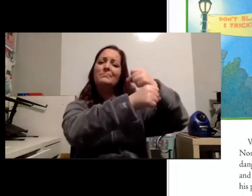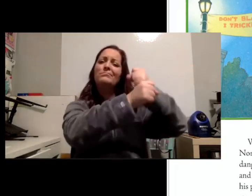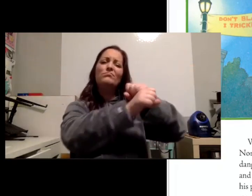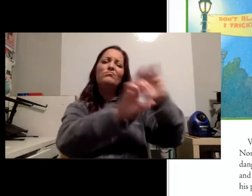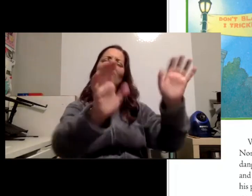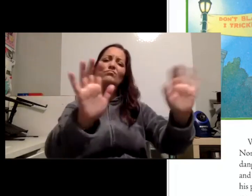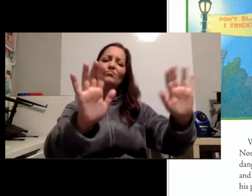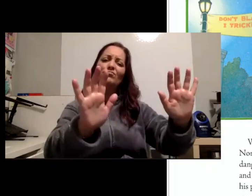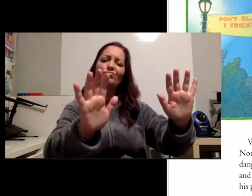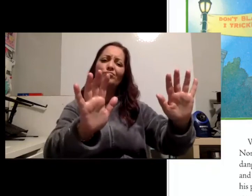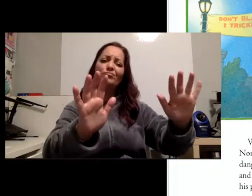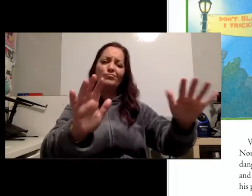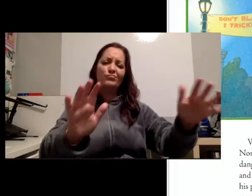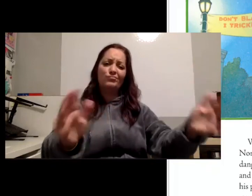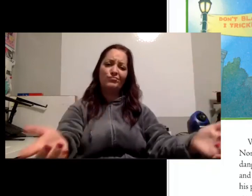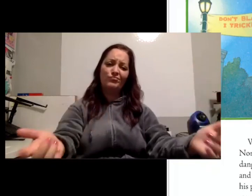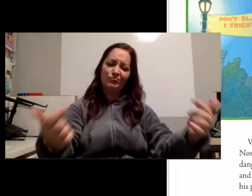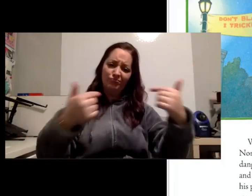"Don't blame the Signmaker.